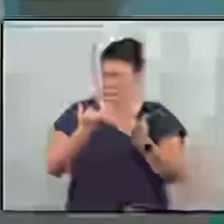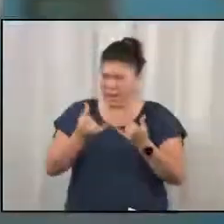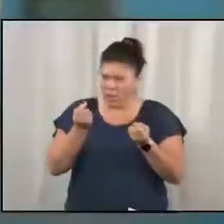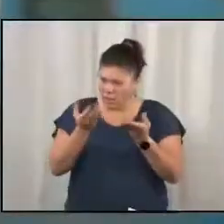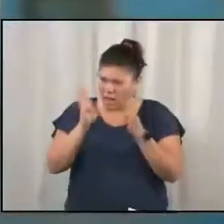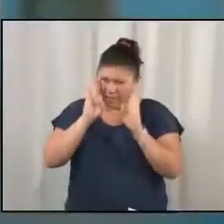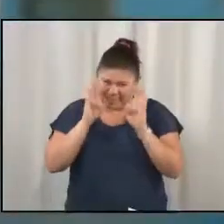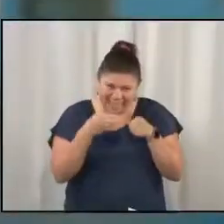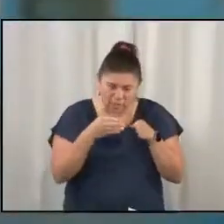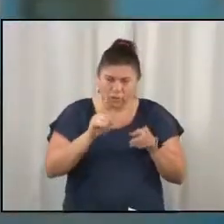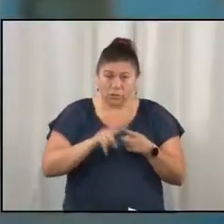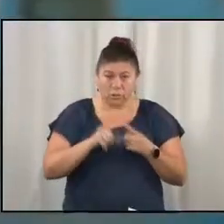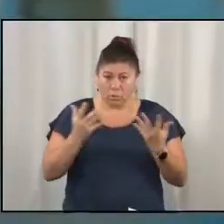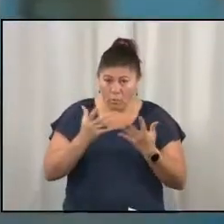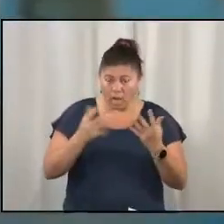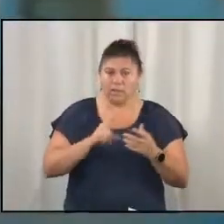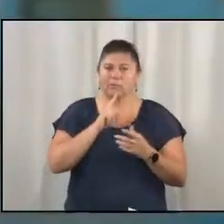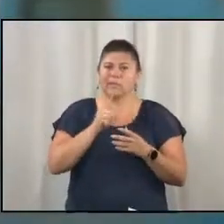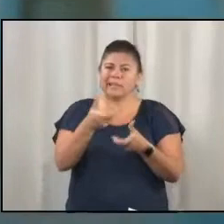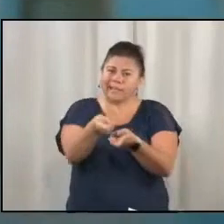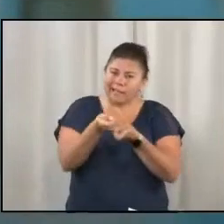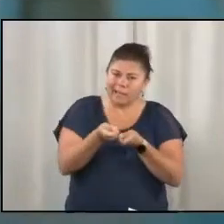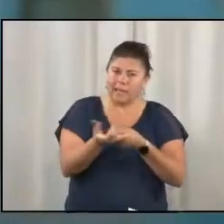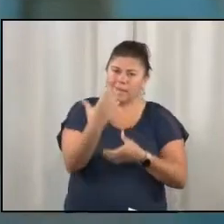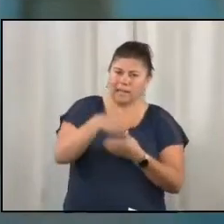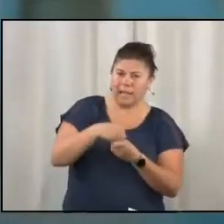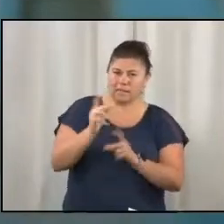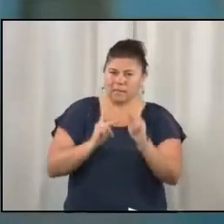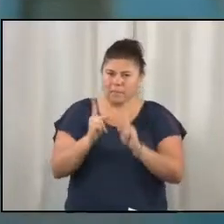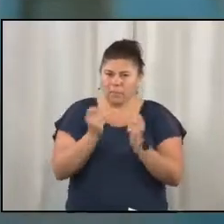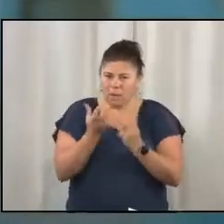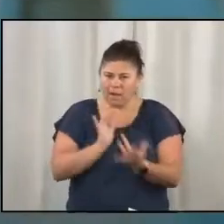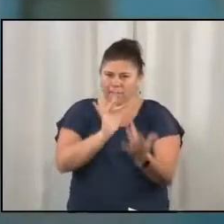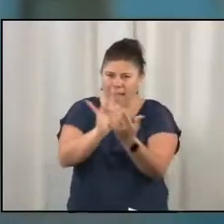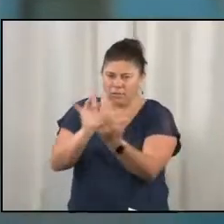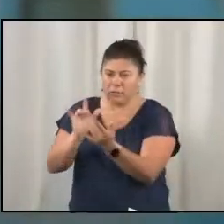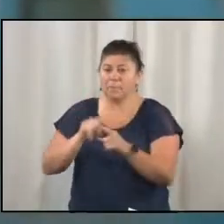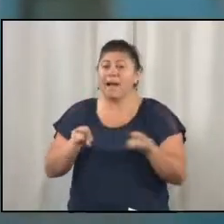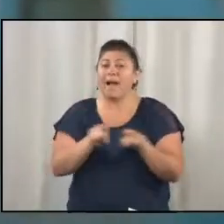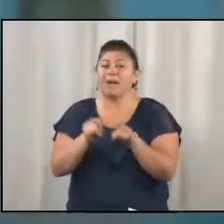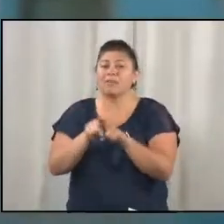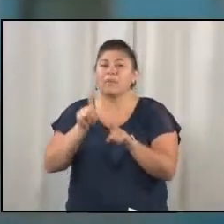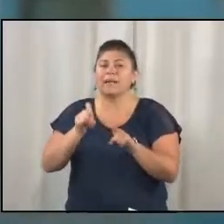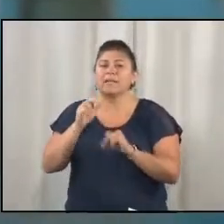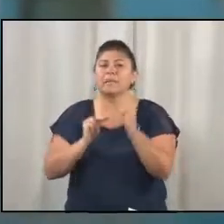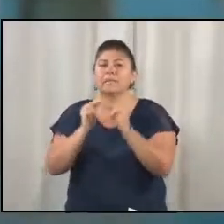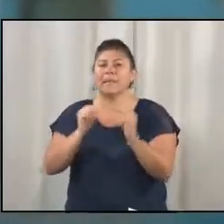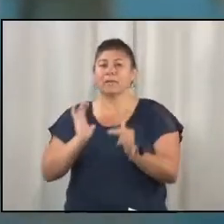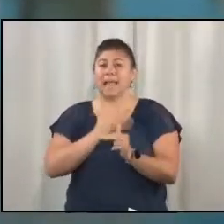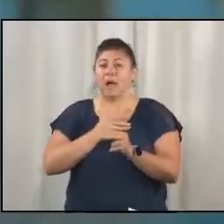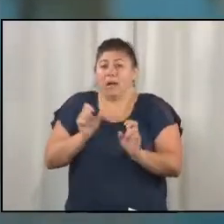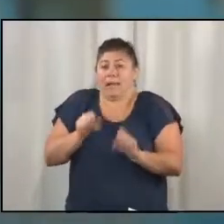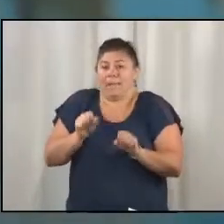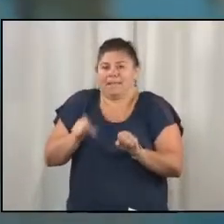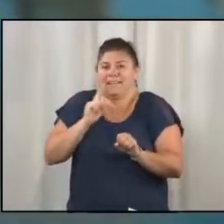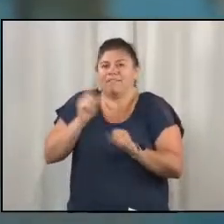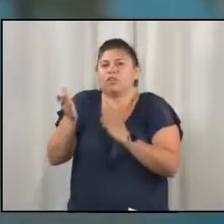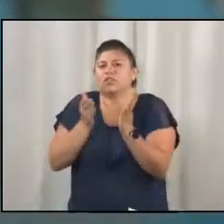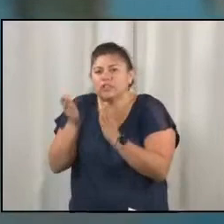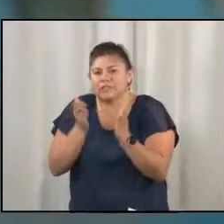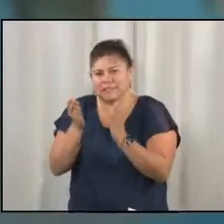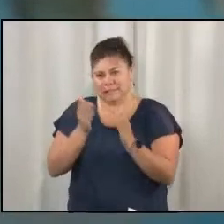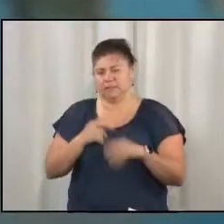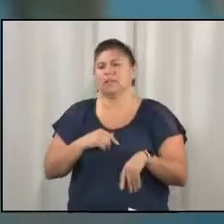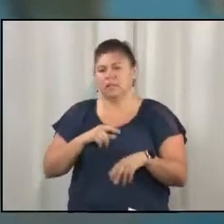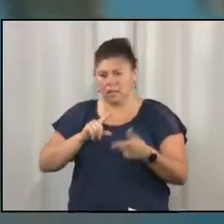now to really engaging people in a lot of outreach and others, but we also need to build our capacity for services behind this. So I think